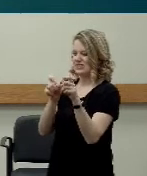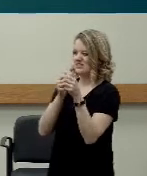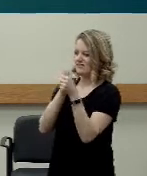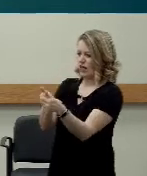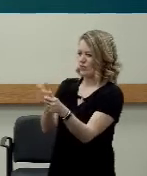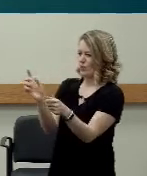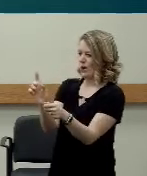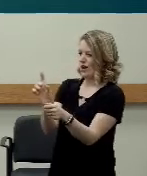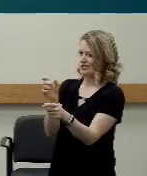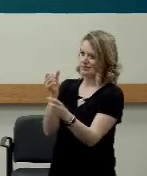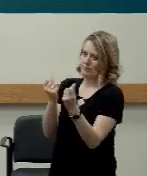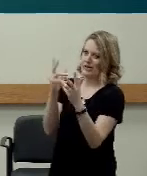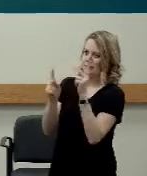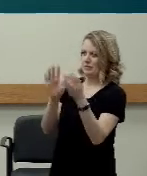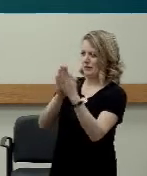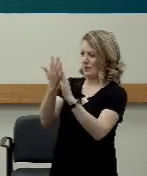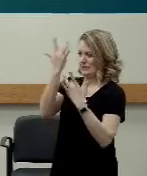example,